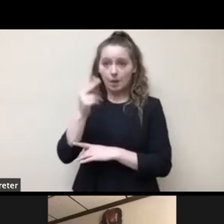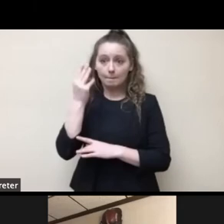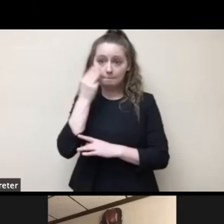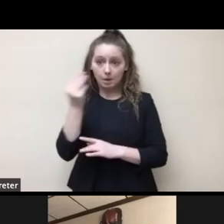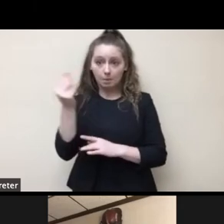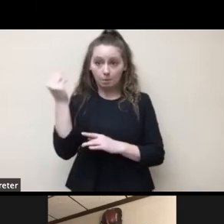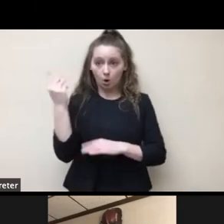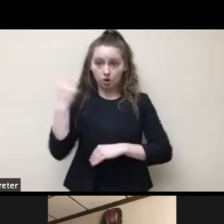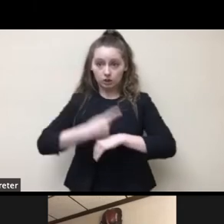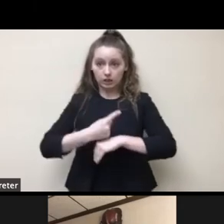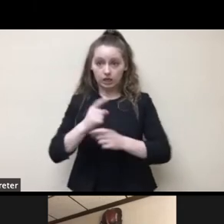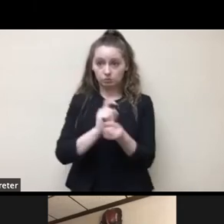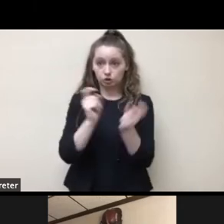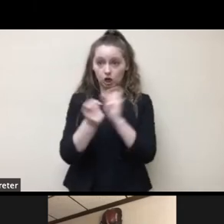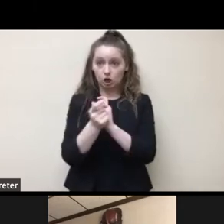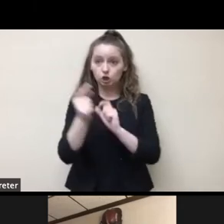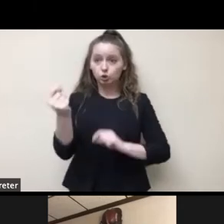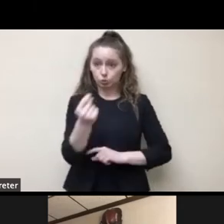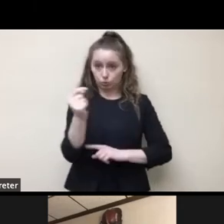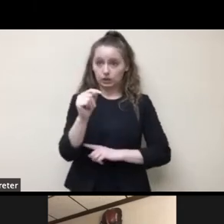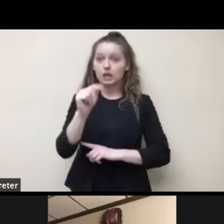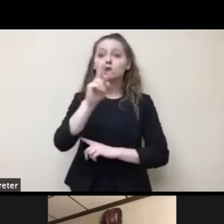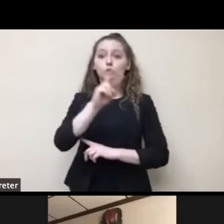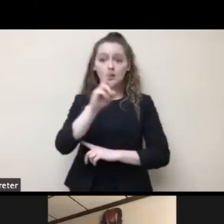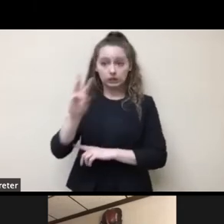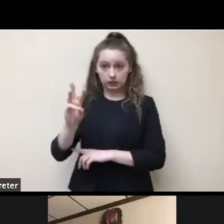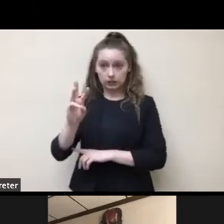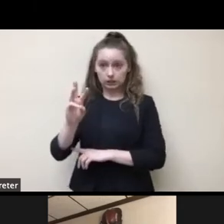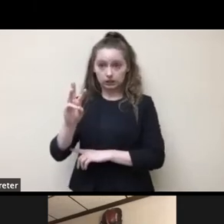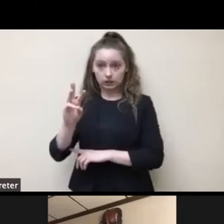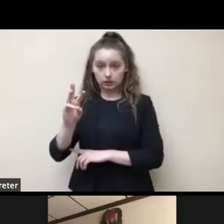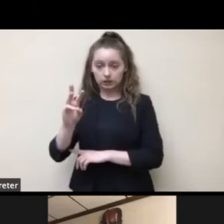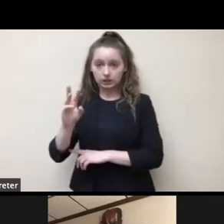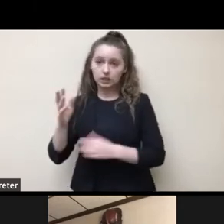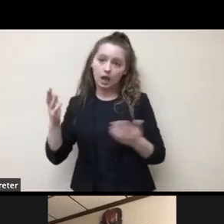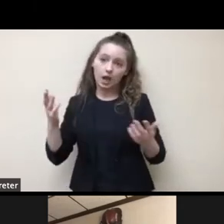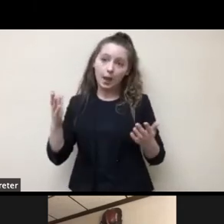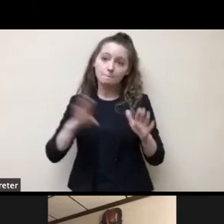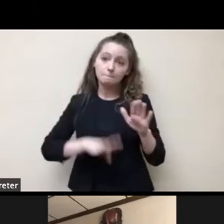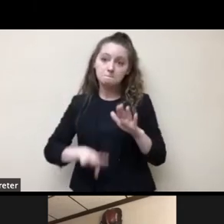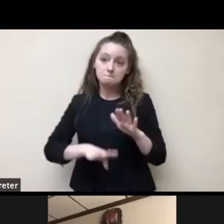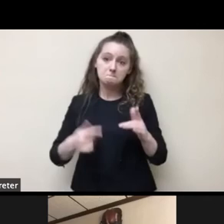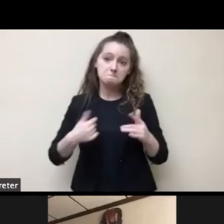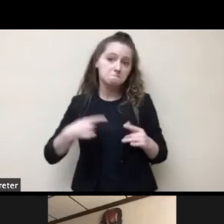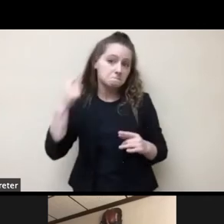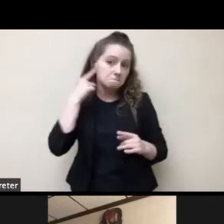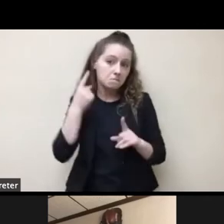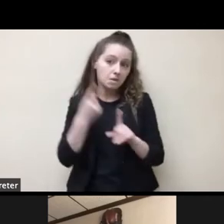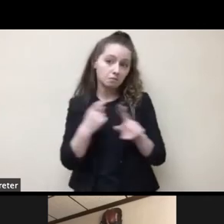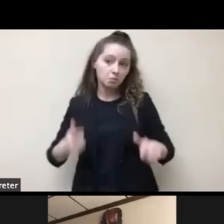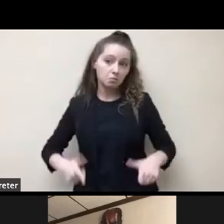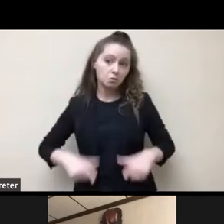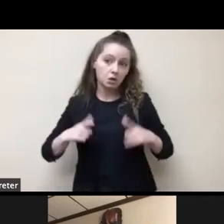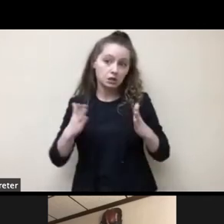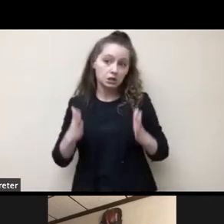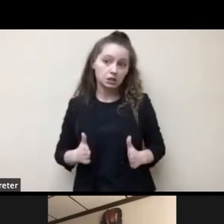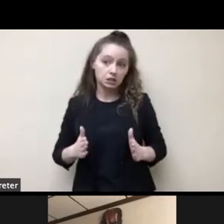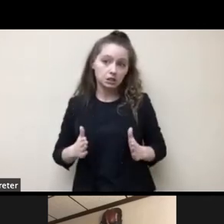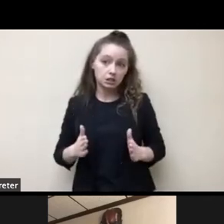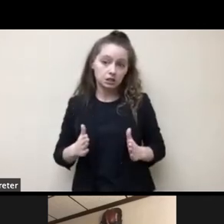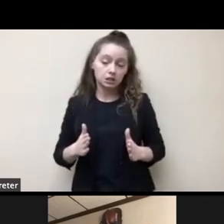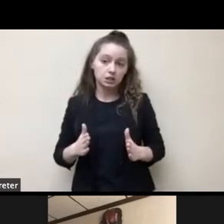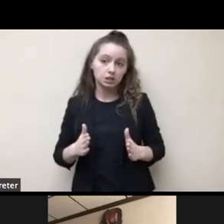to Tuesday the 26th. And basically I've been hearing from the residents is compliments